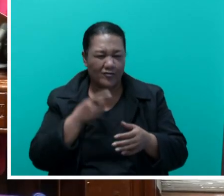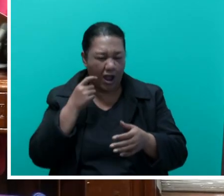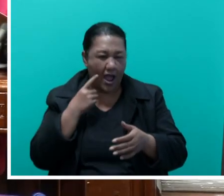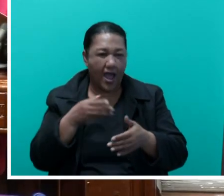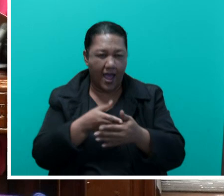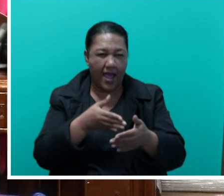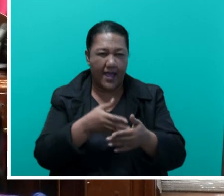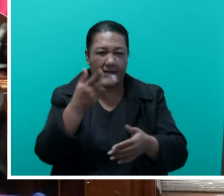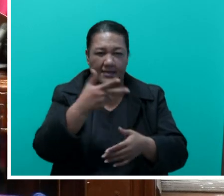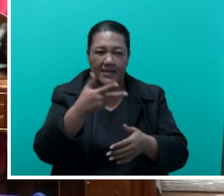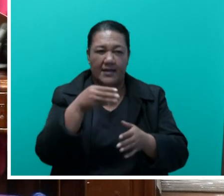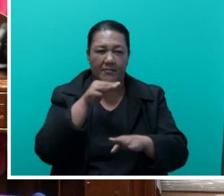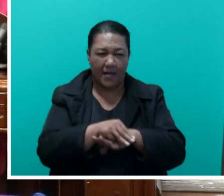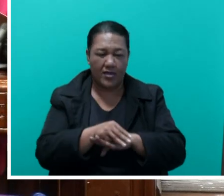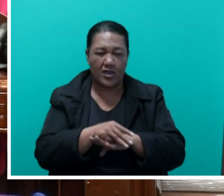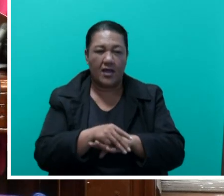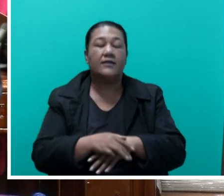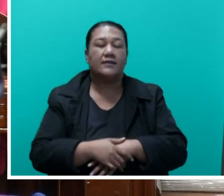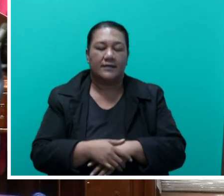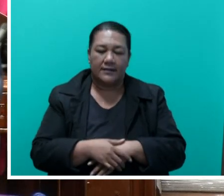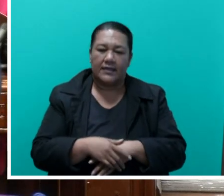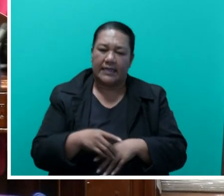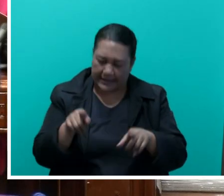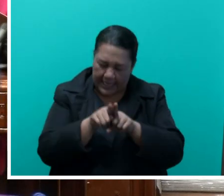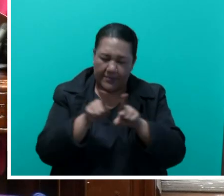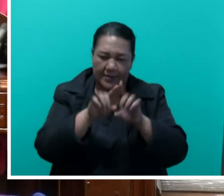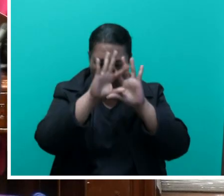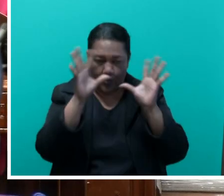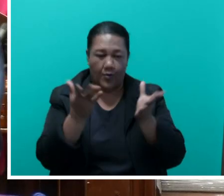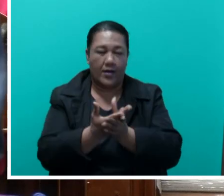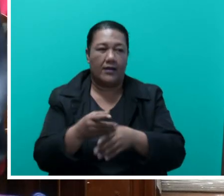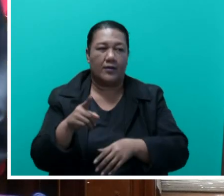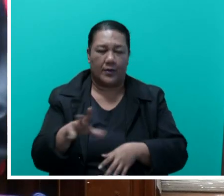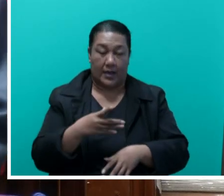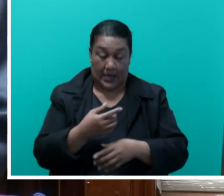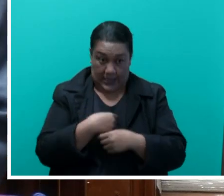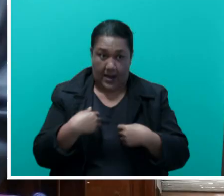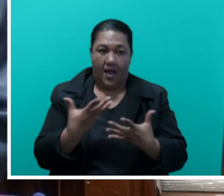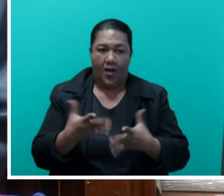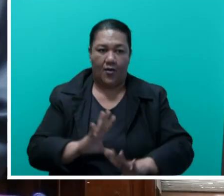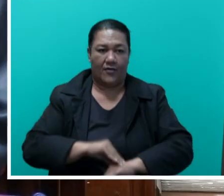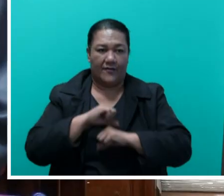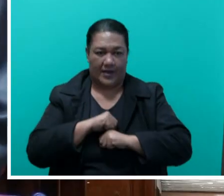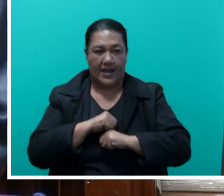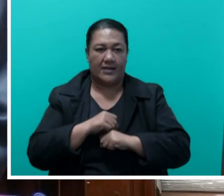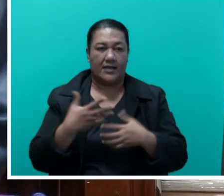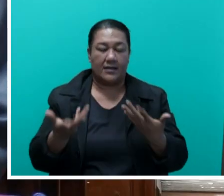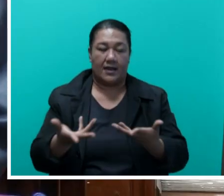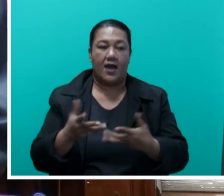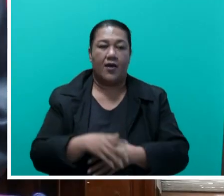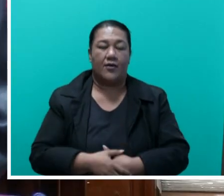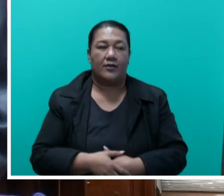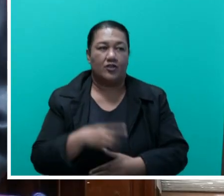months in office. However, I can say with confidence, we are steadily getting a grip on the